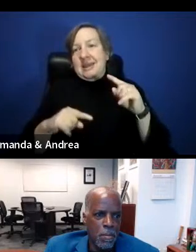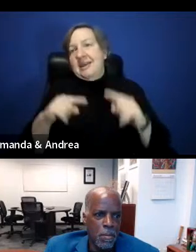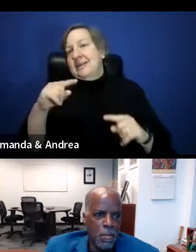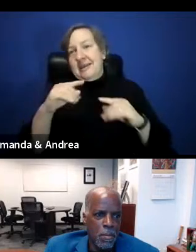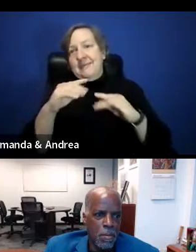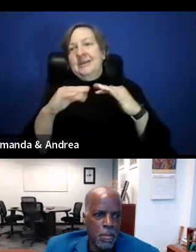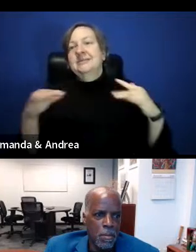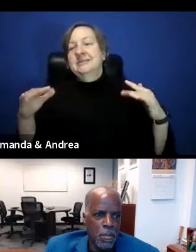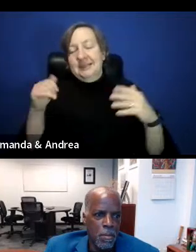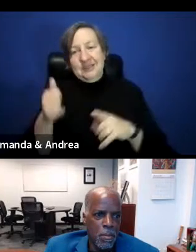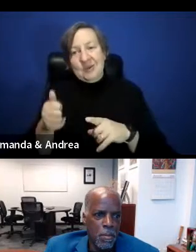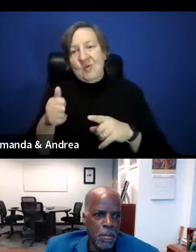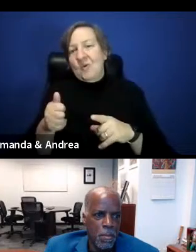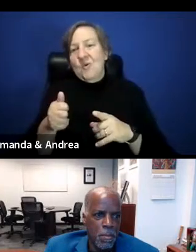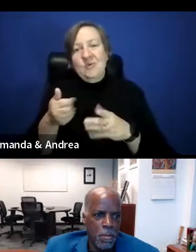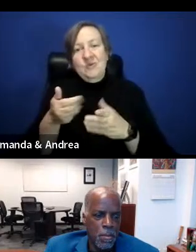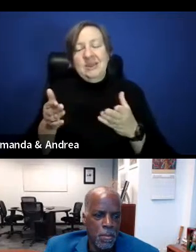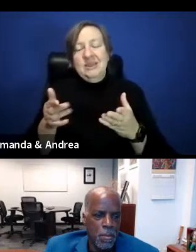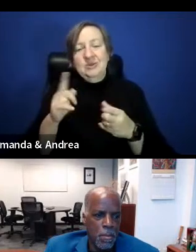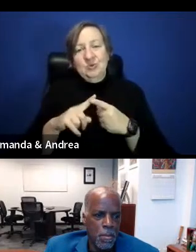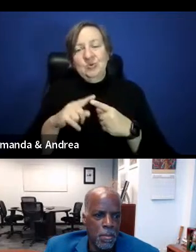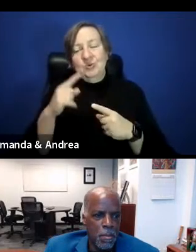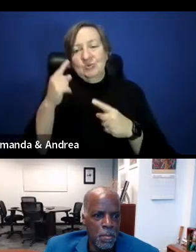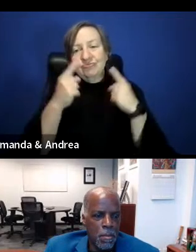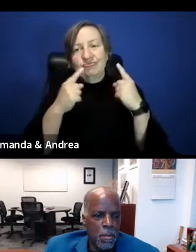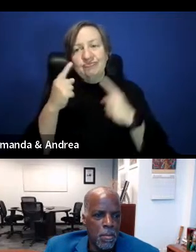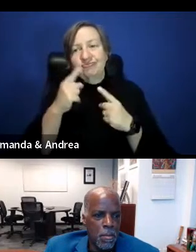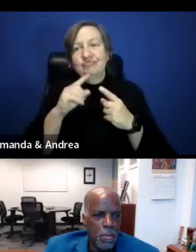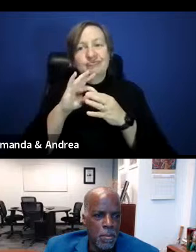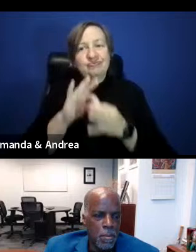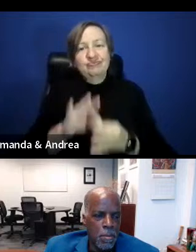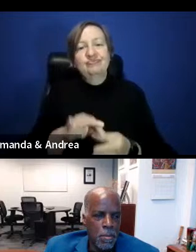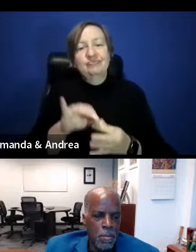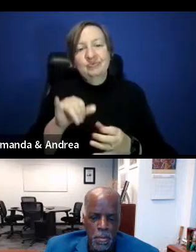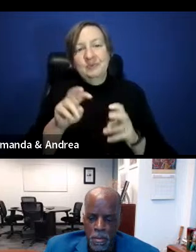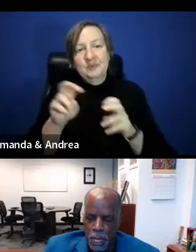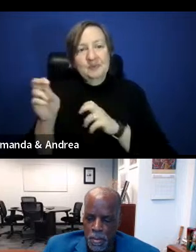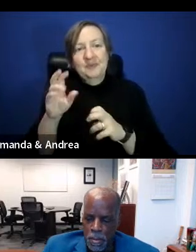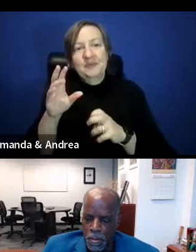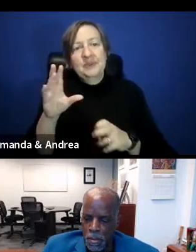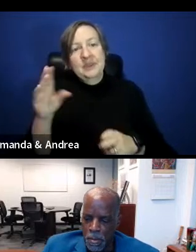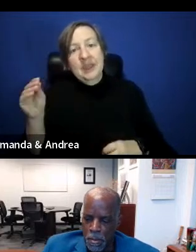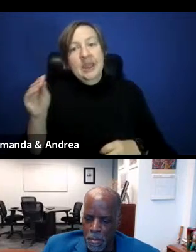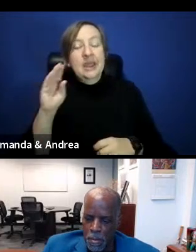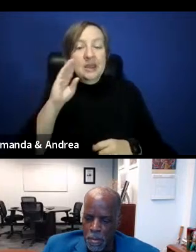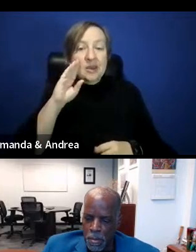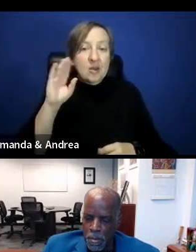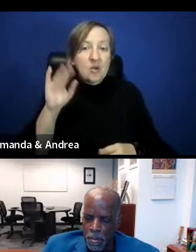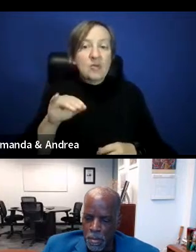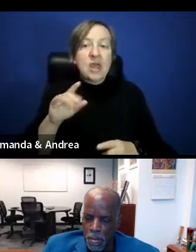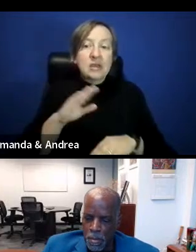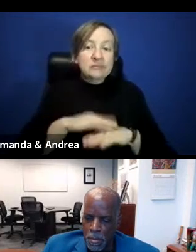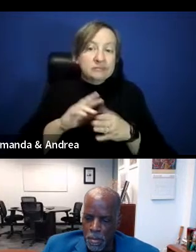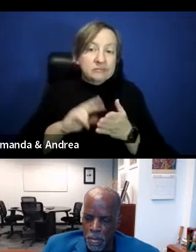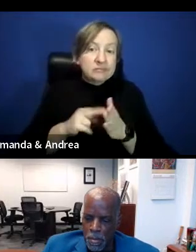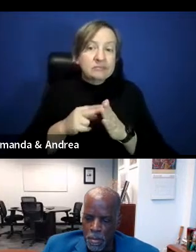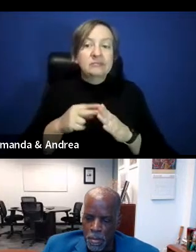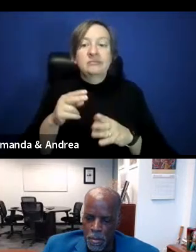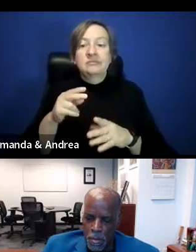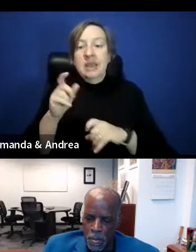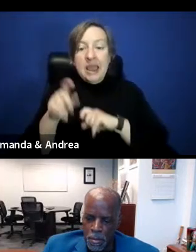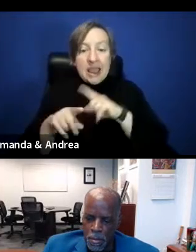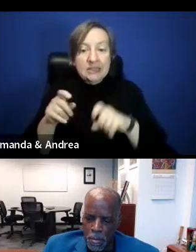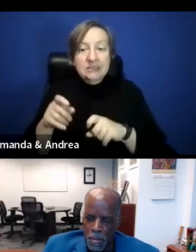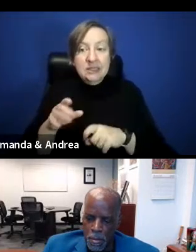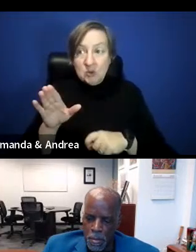to consider as we talk about these things. And I would also say that deliberate, intentional asking, are